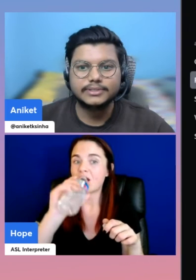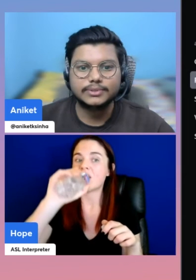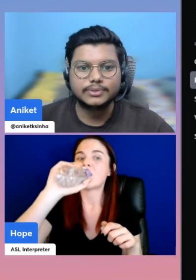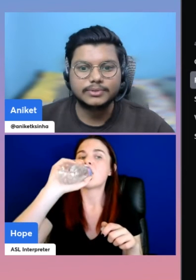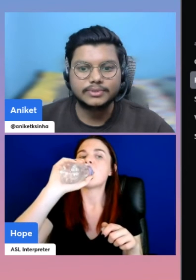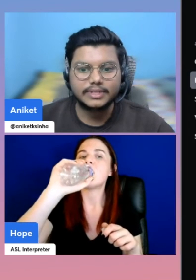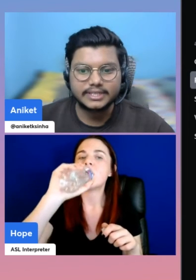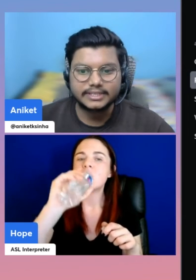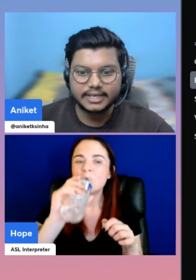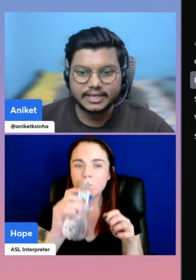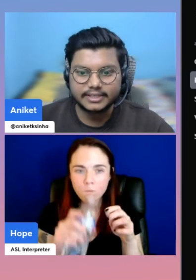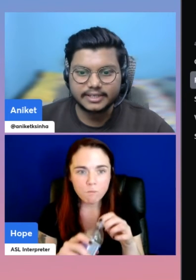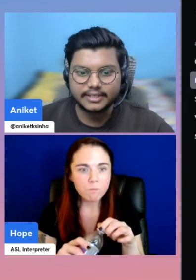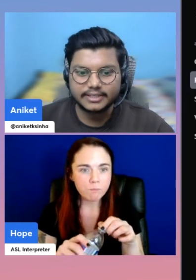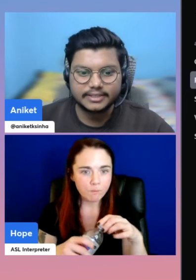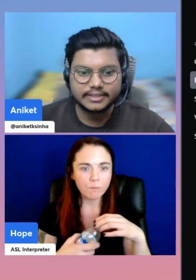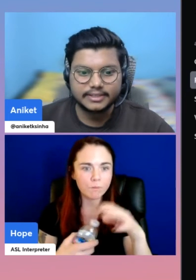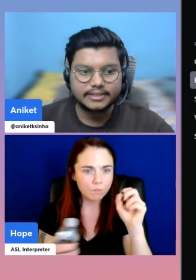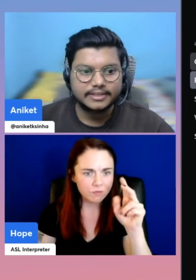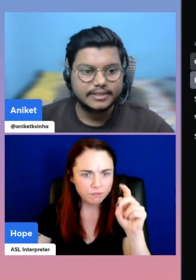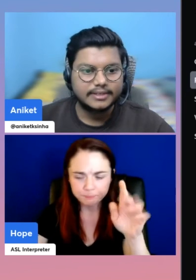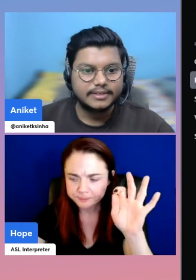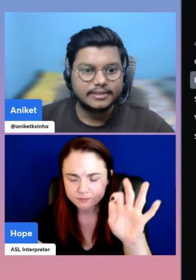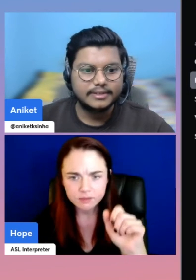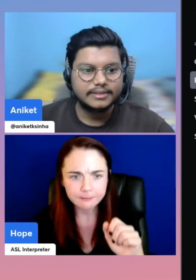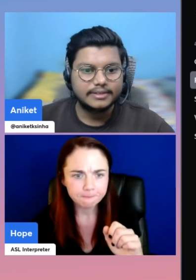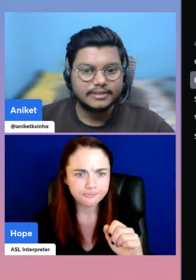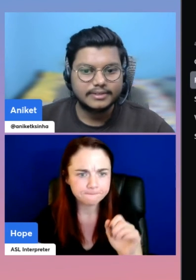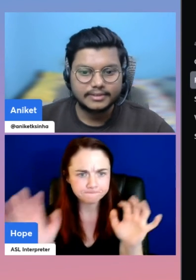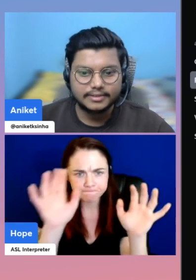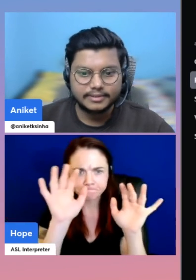Okay, so let's start the run.